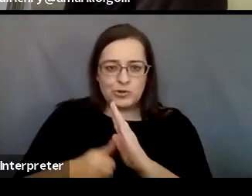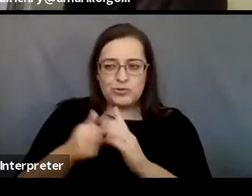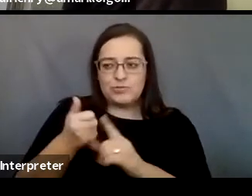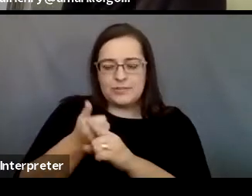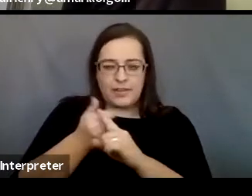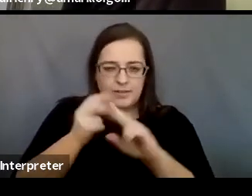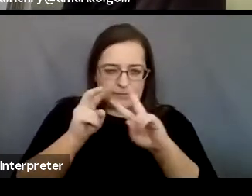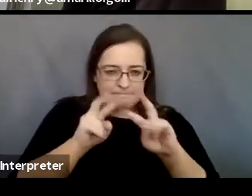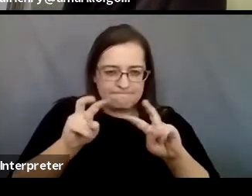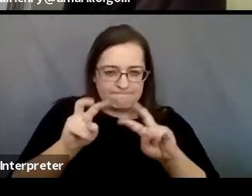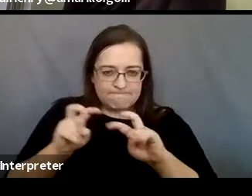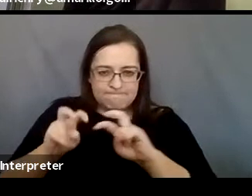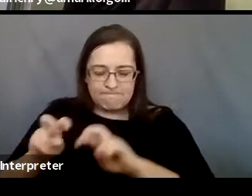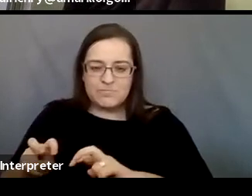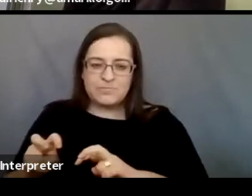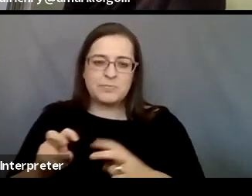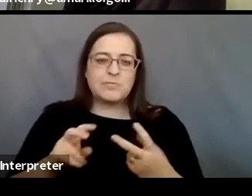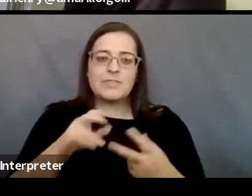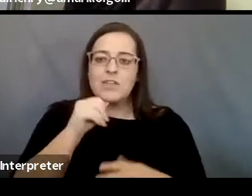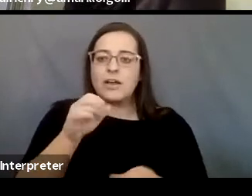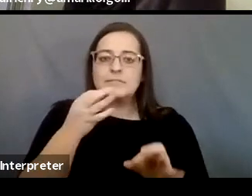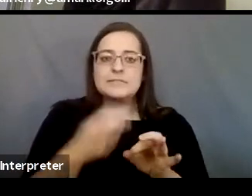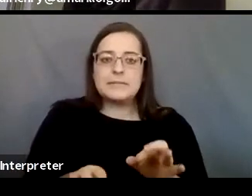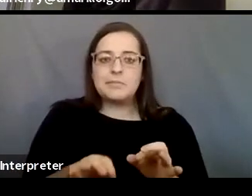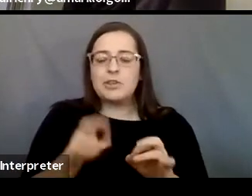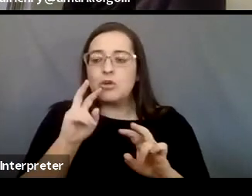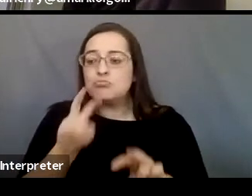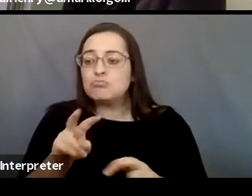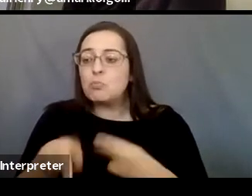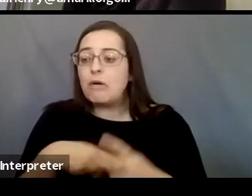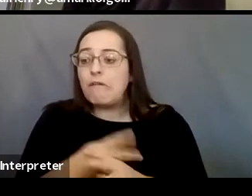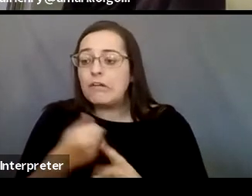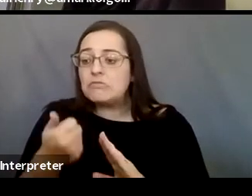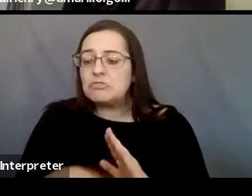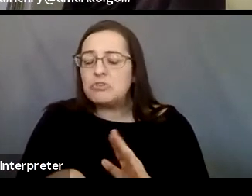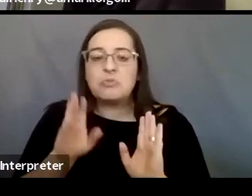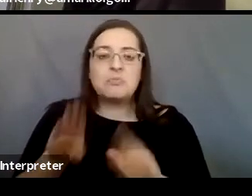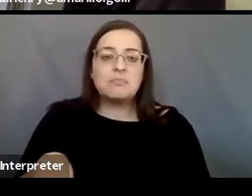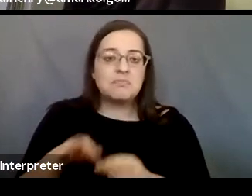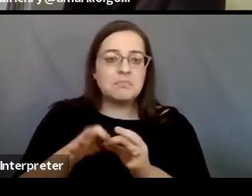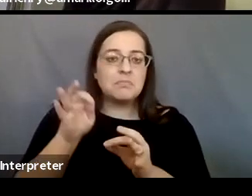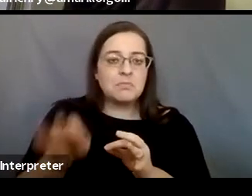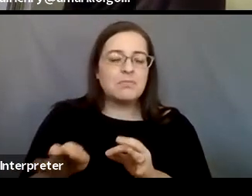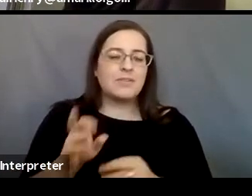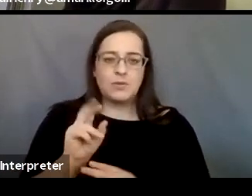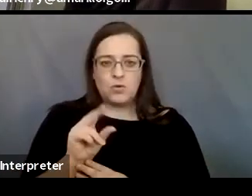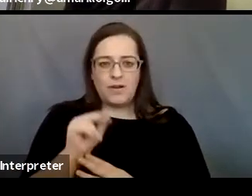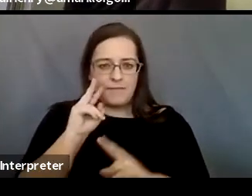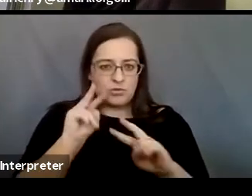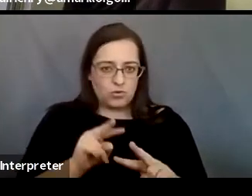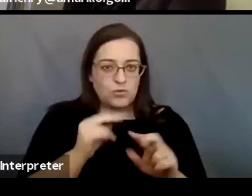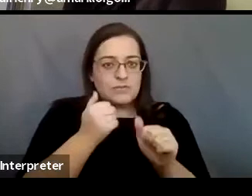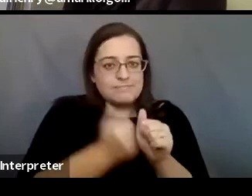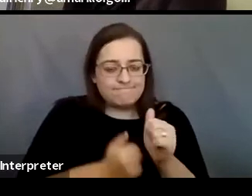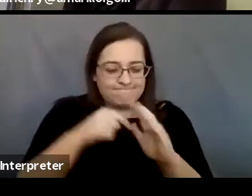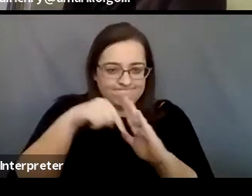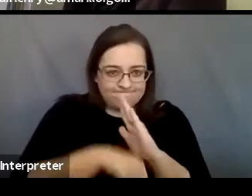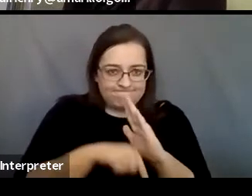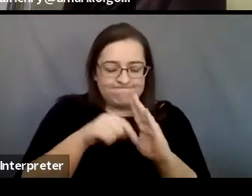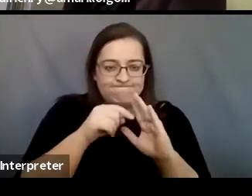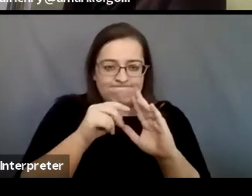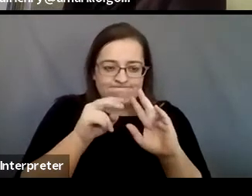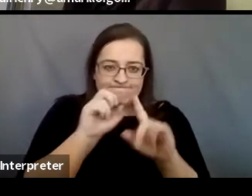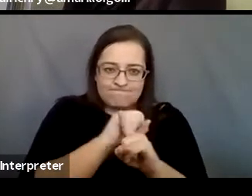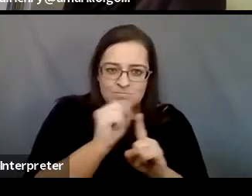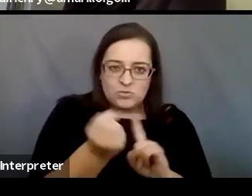analysis. It's not something that can be done simply by looking at the type of surgery that's performed. We do feel good about how that's going forward, and